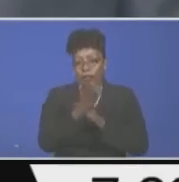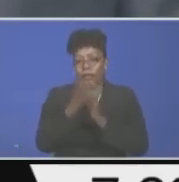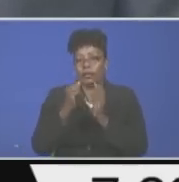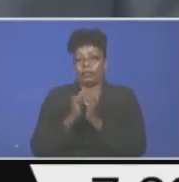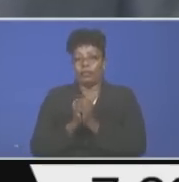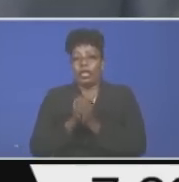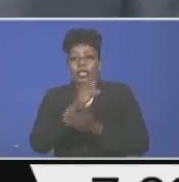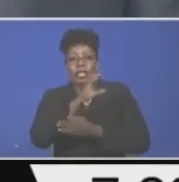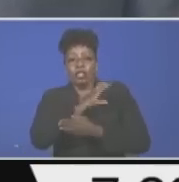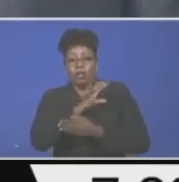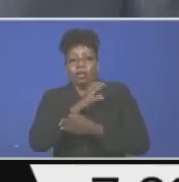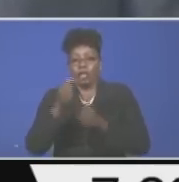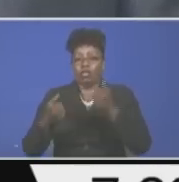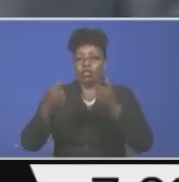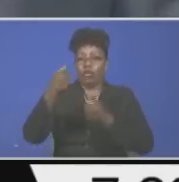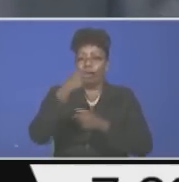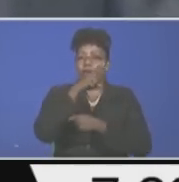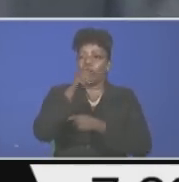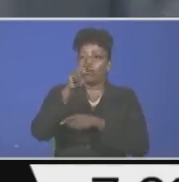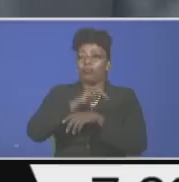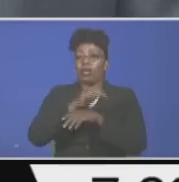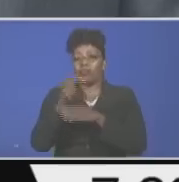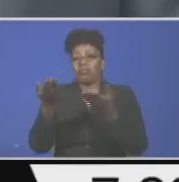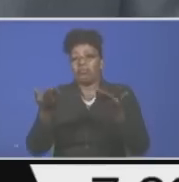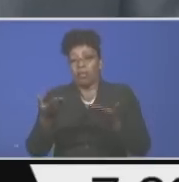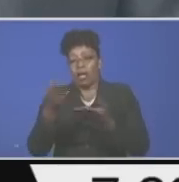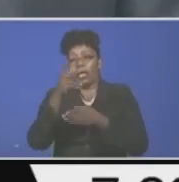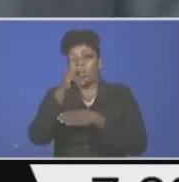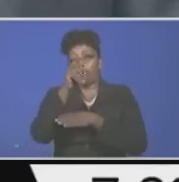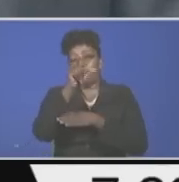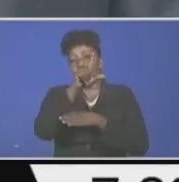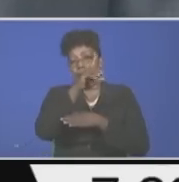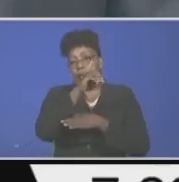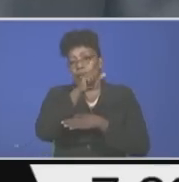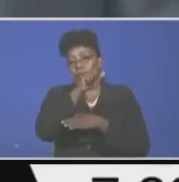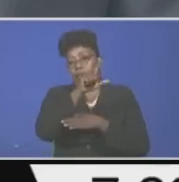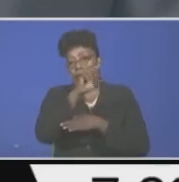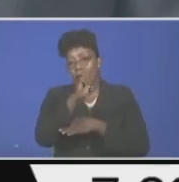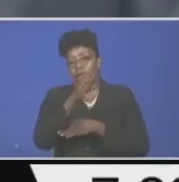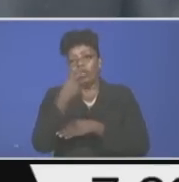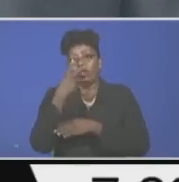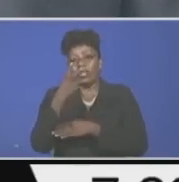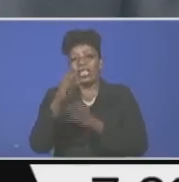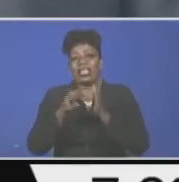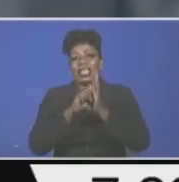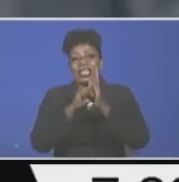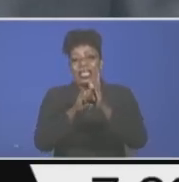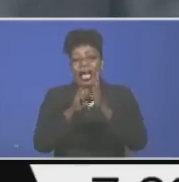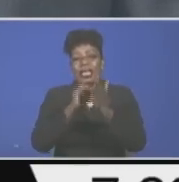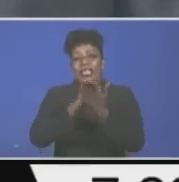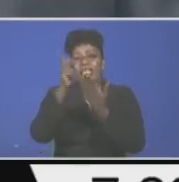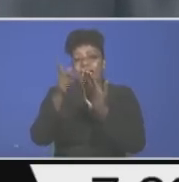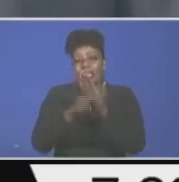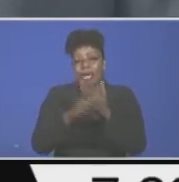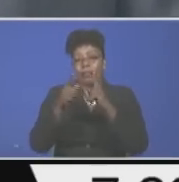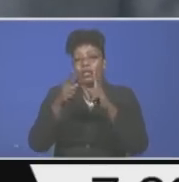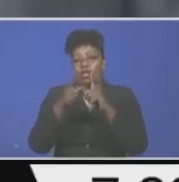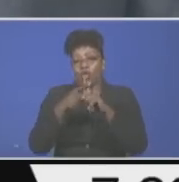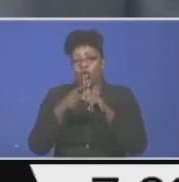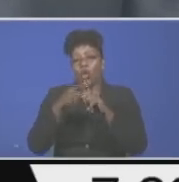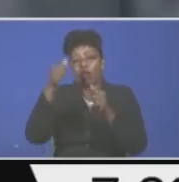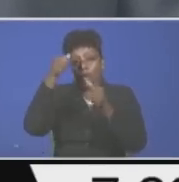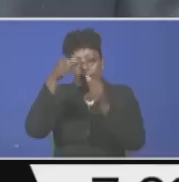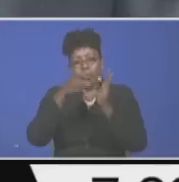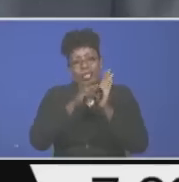Chipman, as you drive around New Providence, especially the area here in Palmdale, you see the signage saying September to Remember and the activities that you're